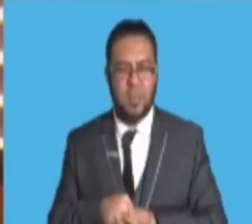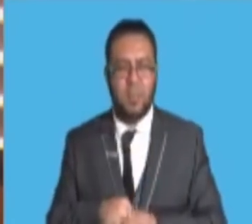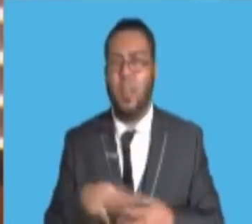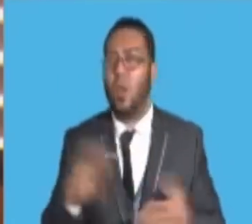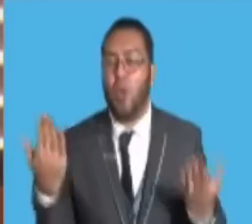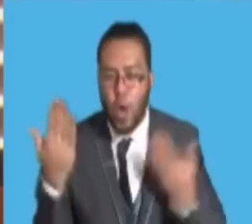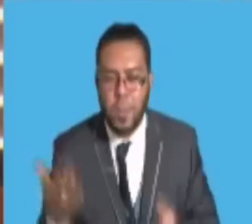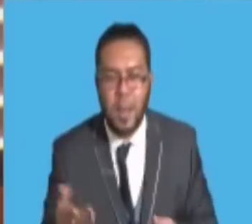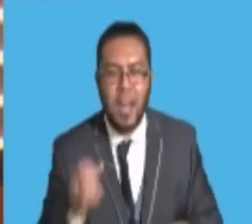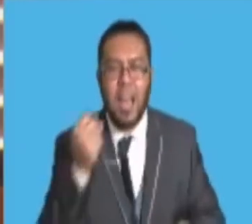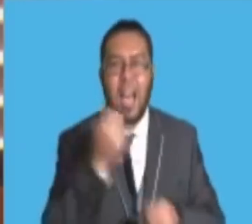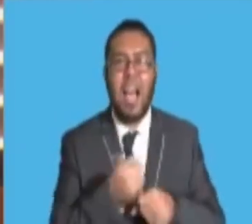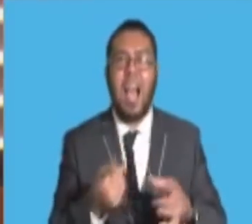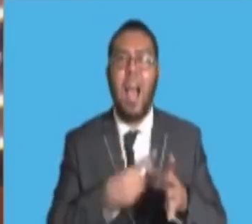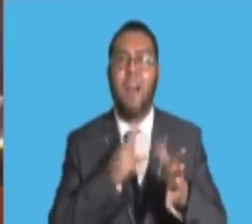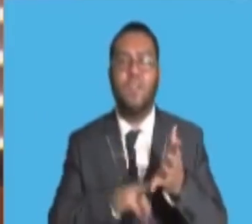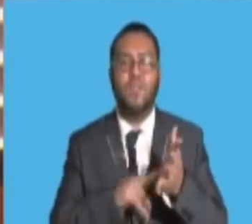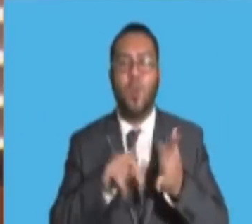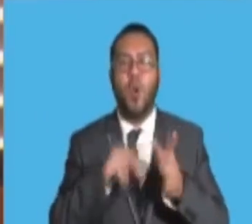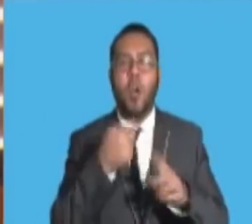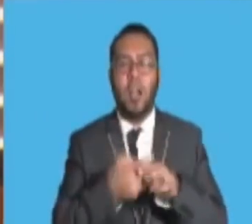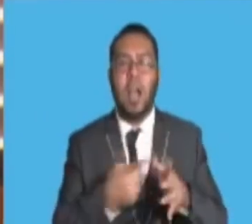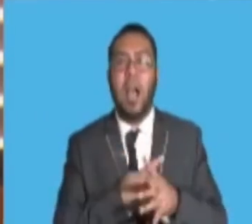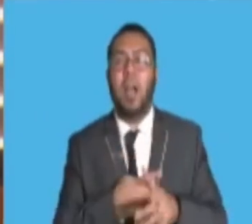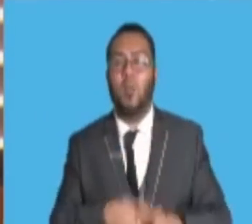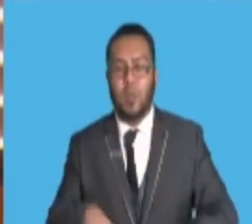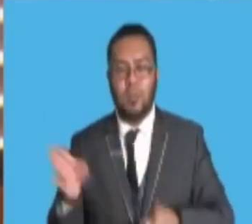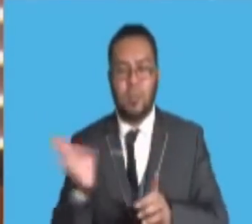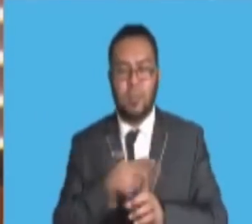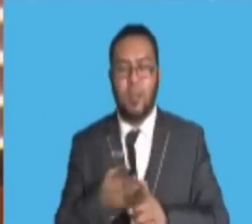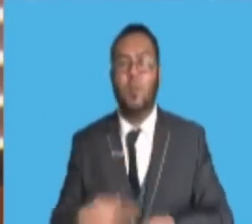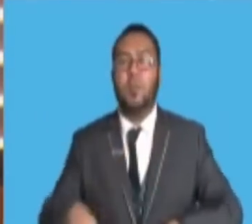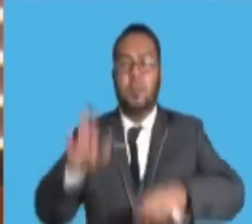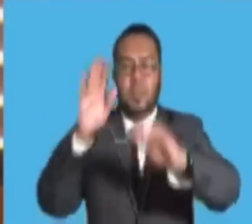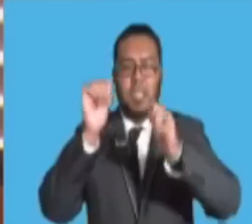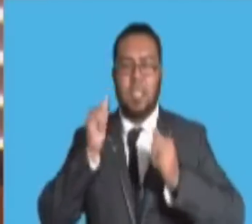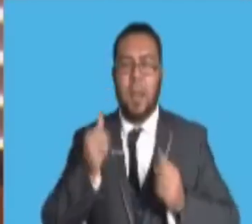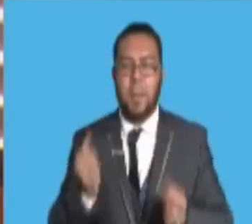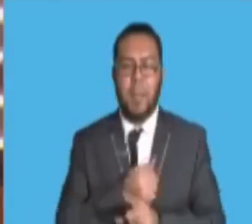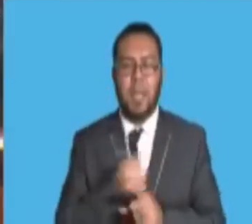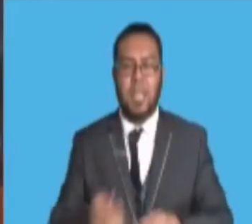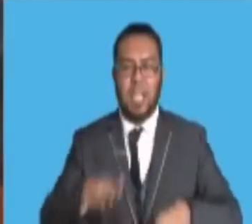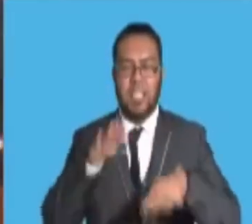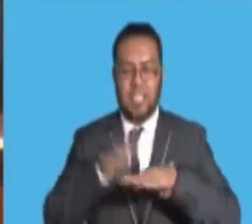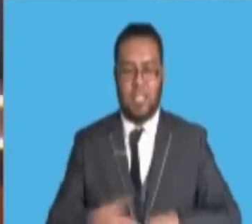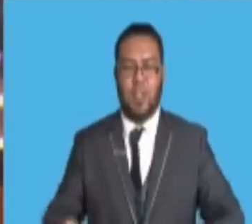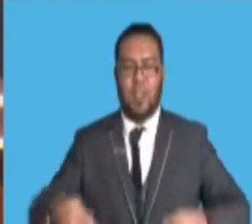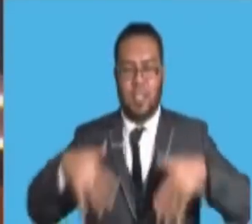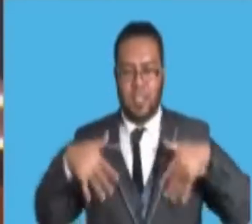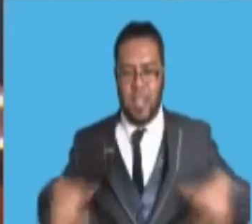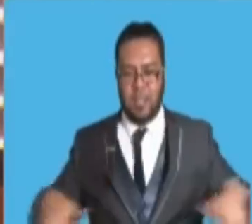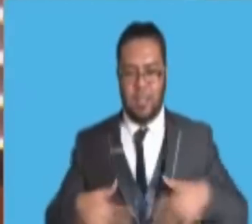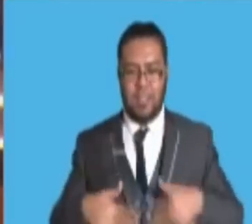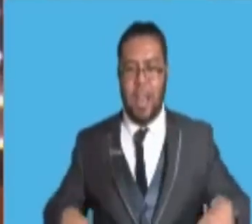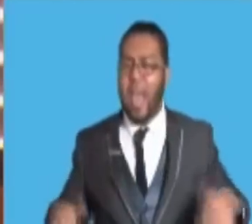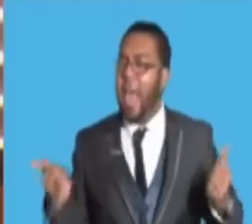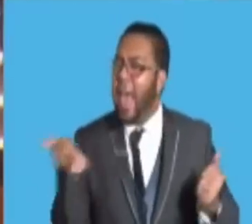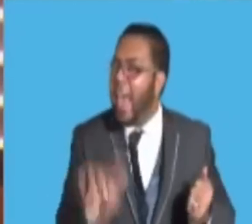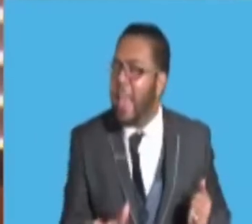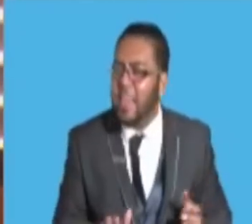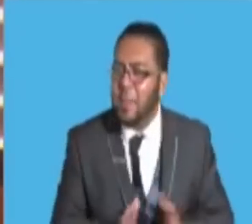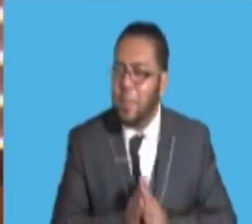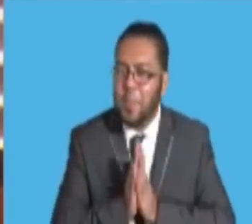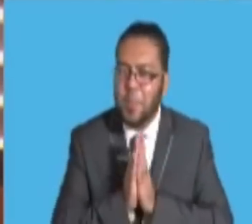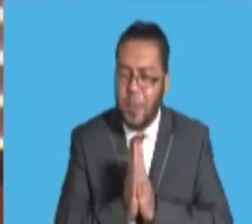two proud father-in-laws campaigning and sitting on this side. Madam Speaker, any prayerful Christian